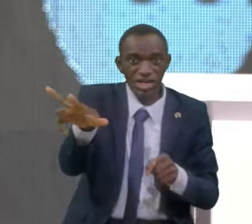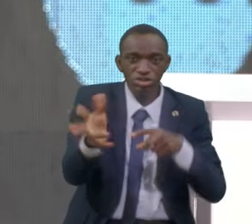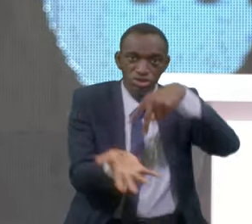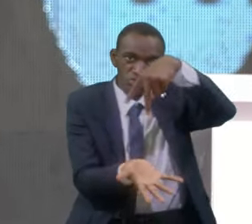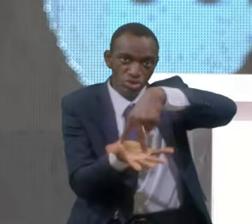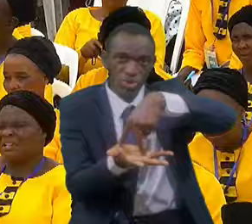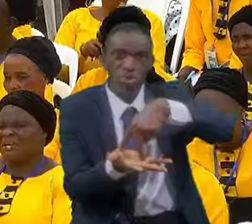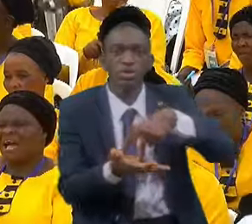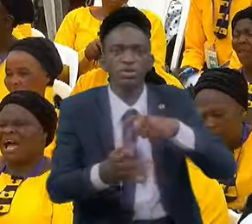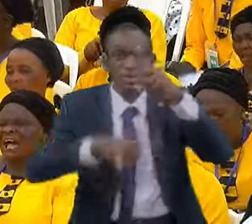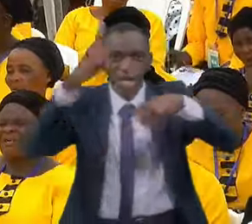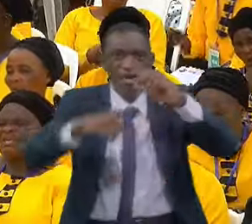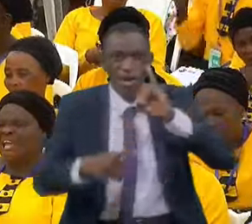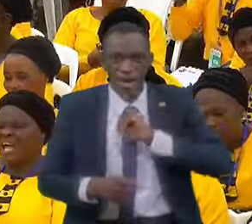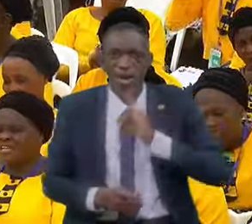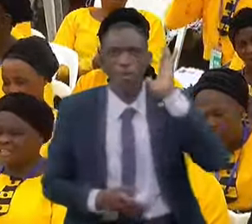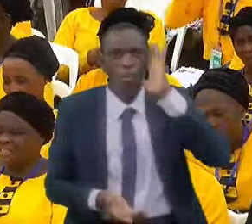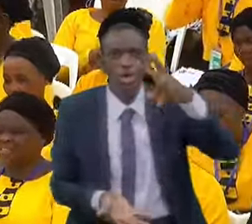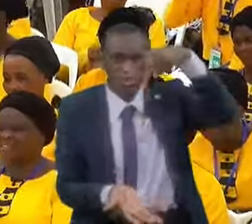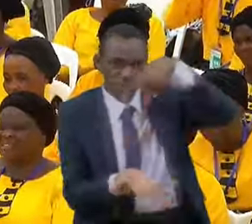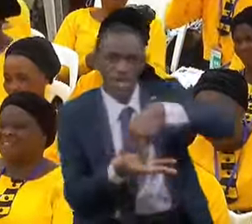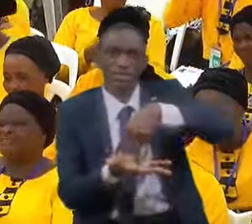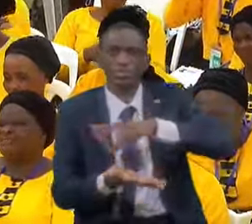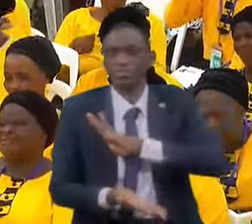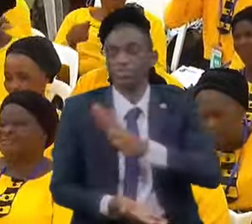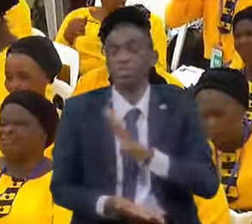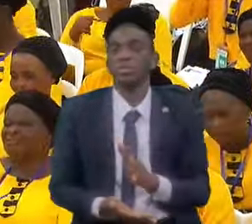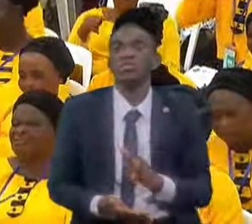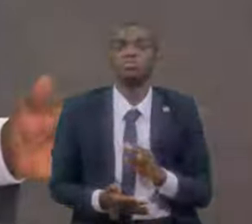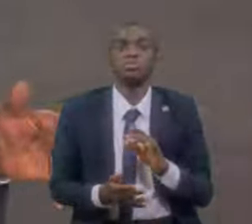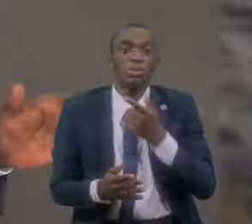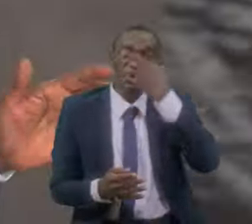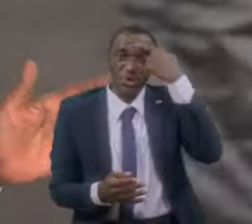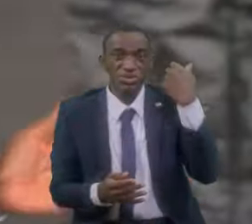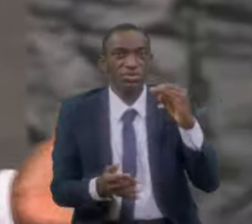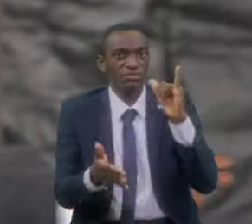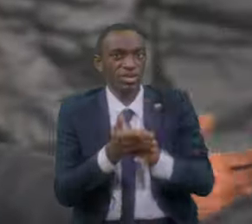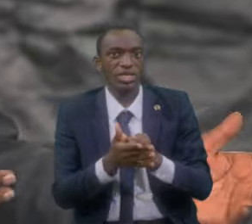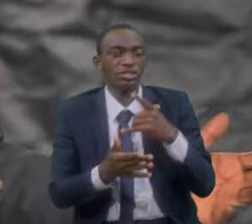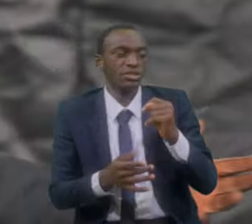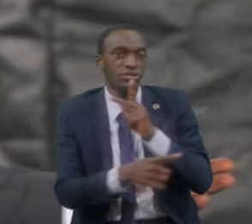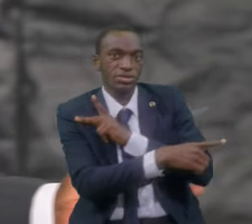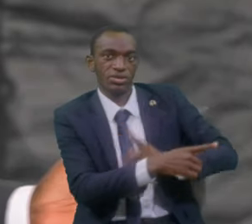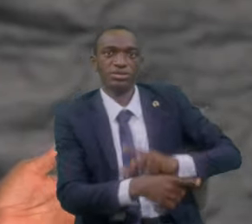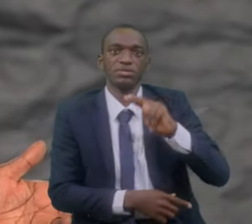I will stand. And because of that, Nebuchadnezzar commanded the heftiest